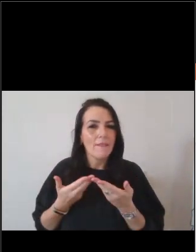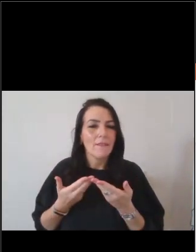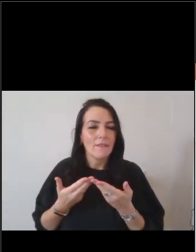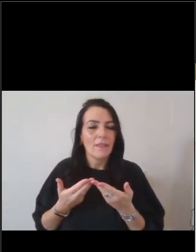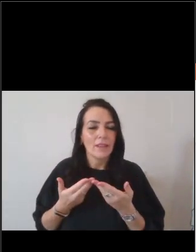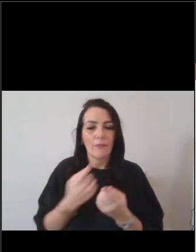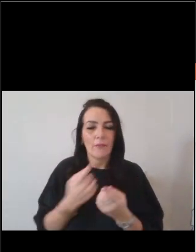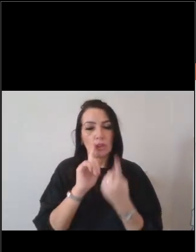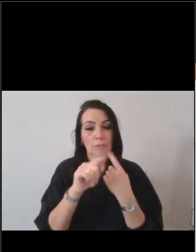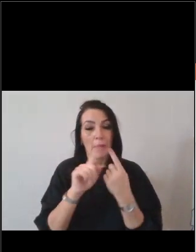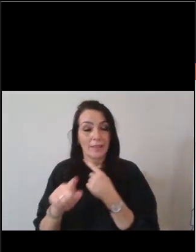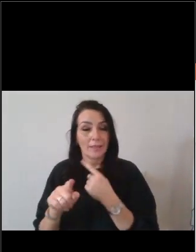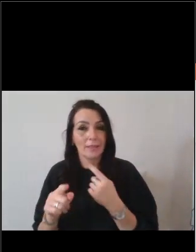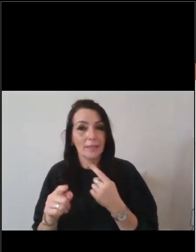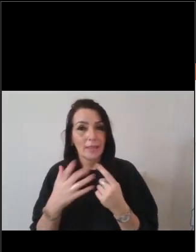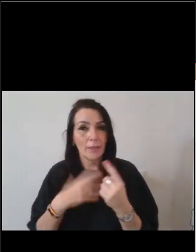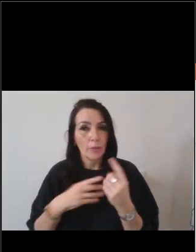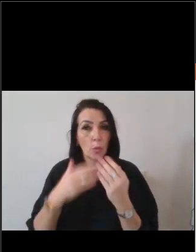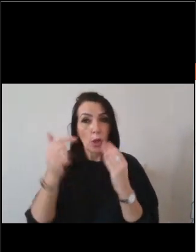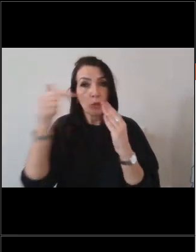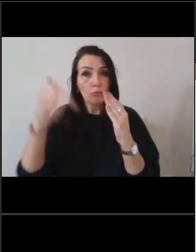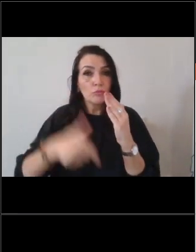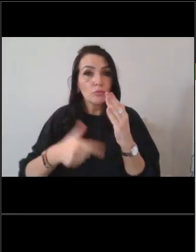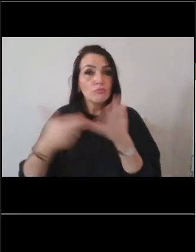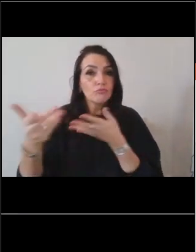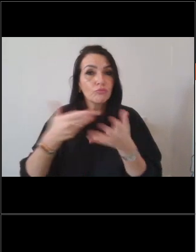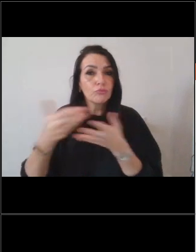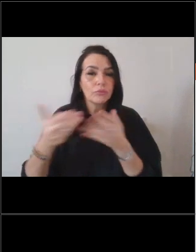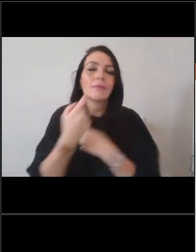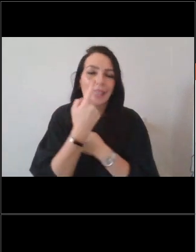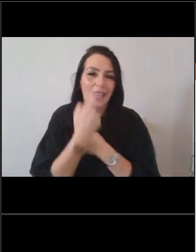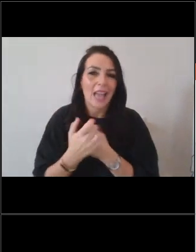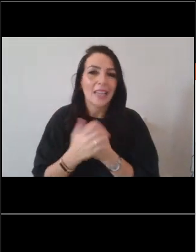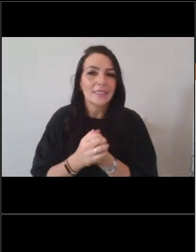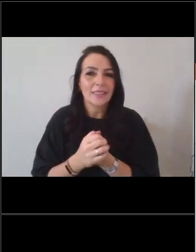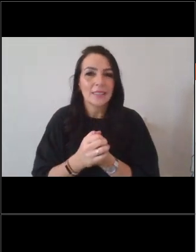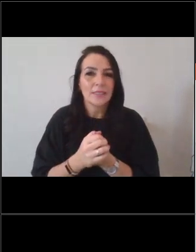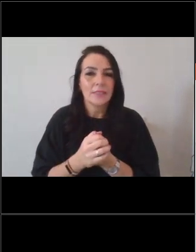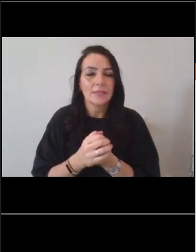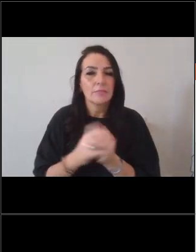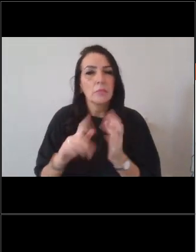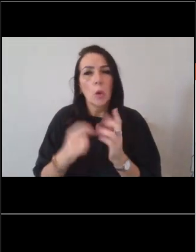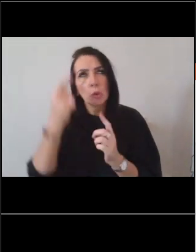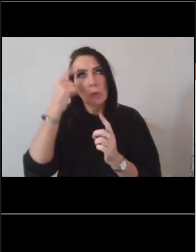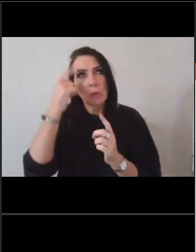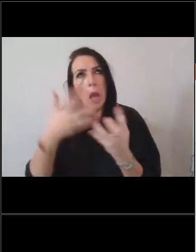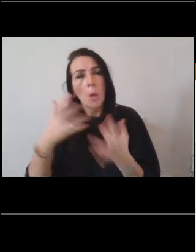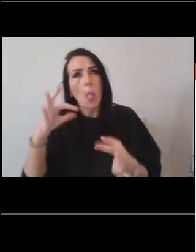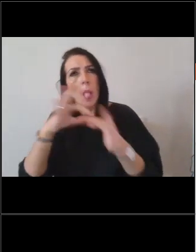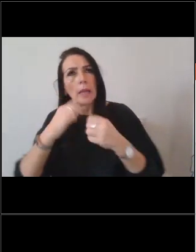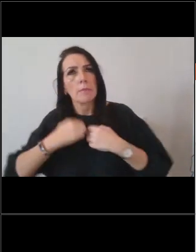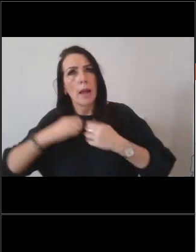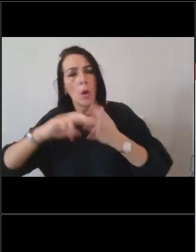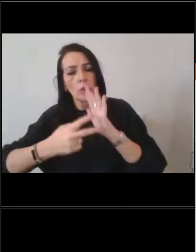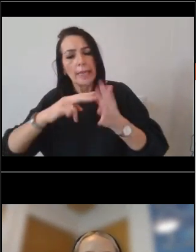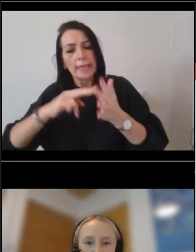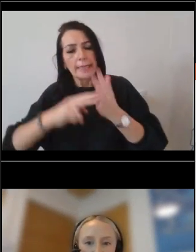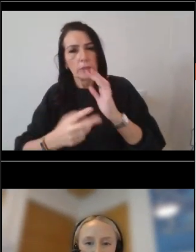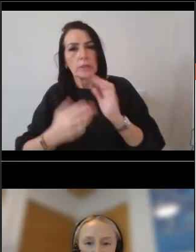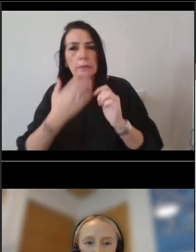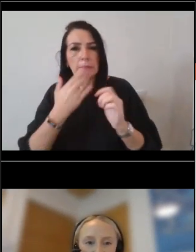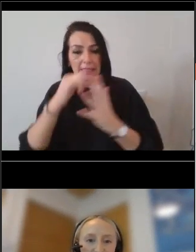again, if you'd like to have a more in-depth conversation or get some questions specific to your organization answered, please fill out